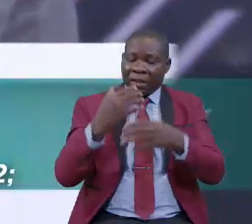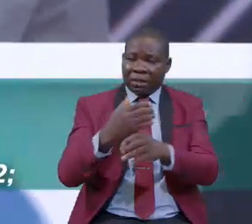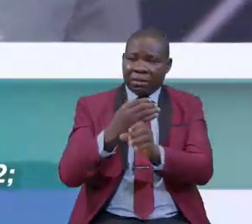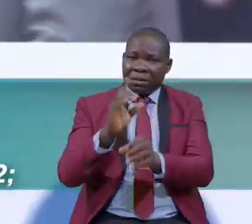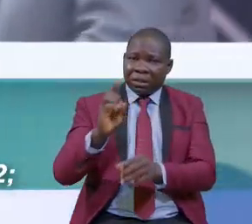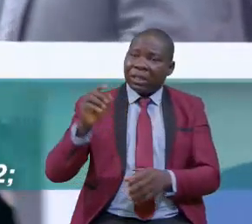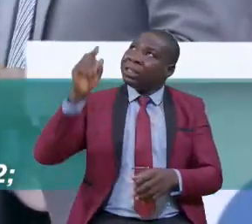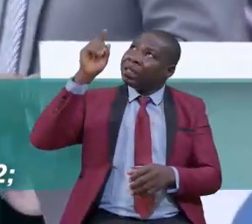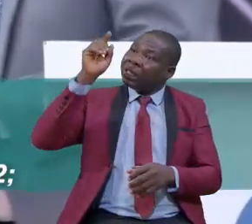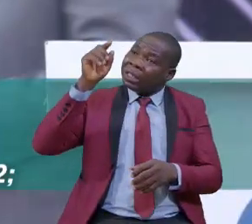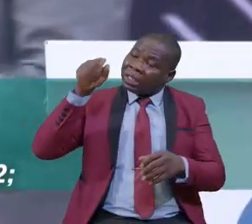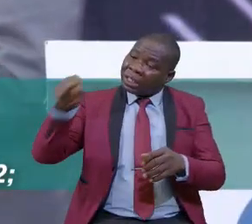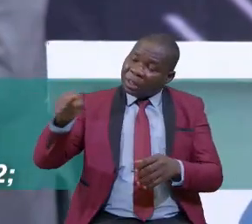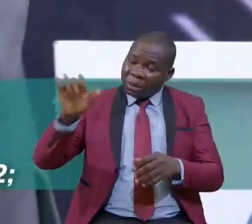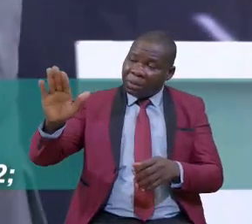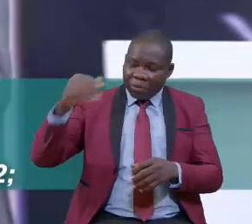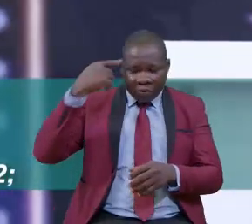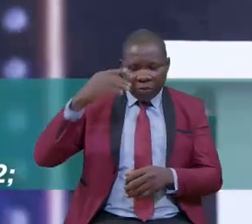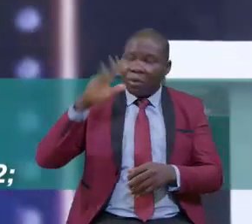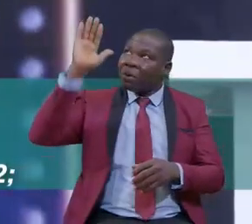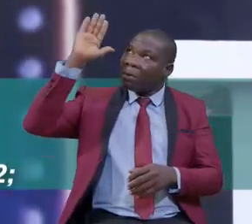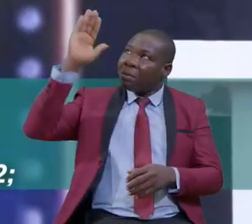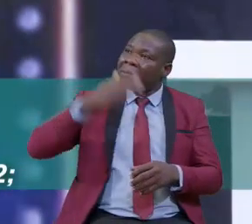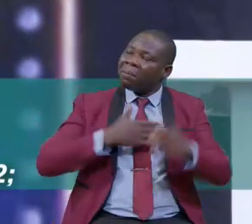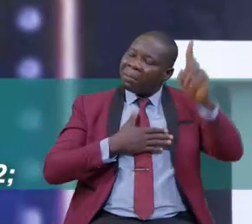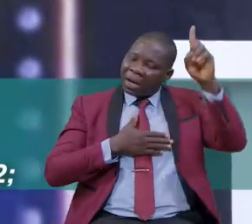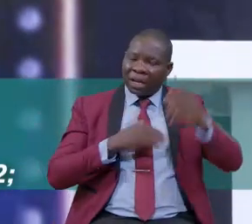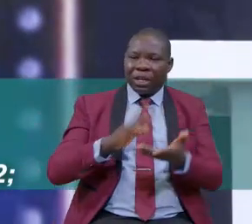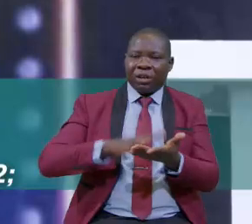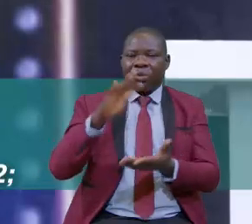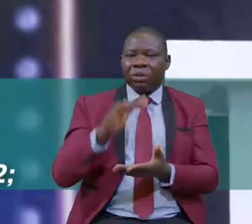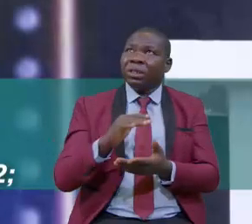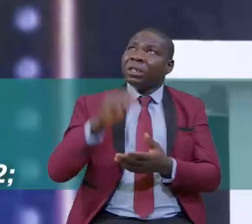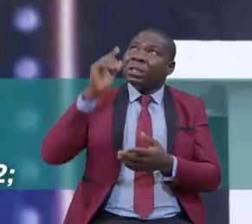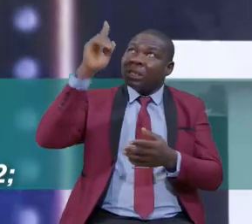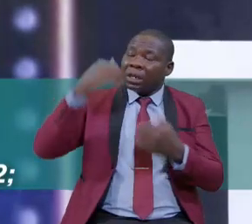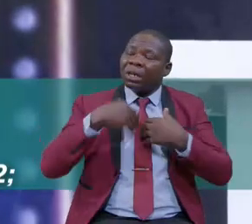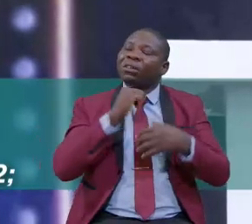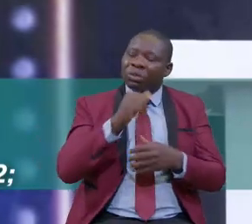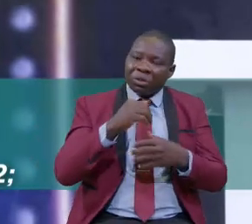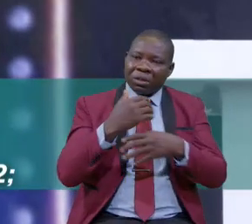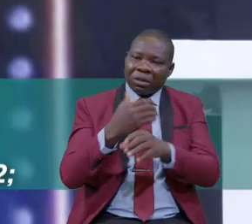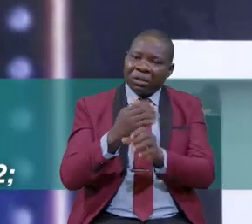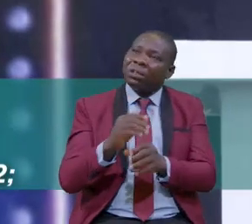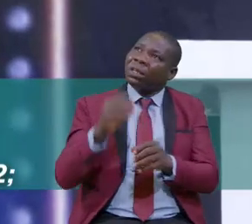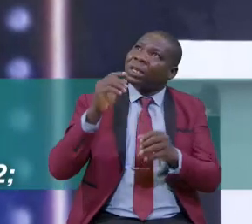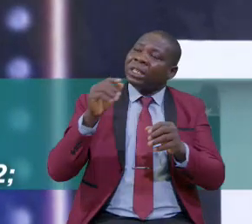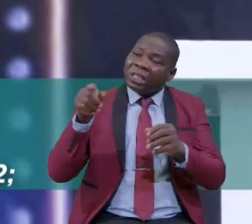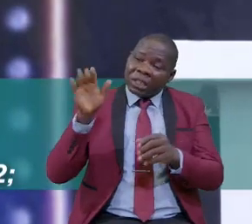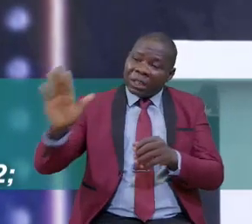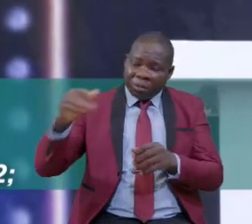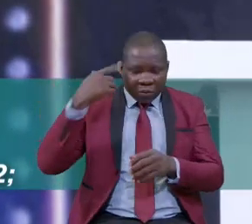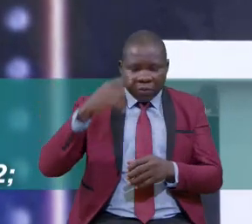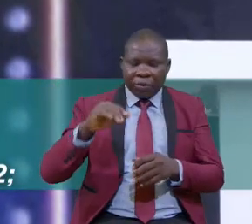glory of your denomination. Whatever my denomination says, that is